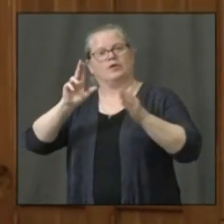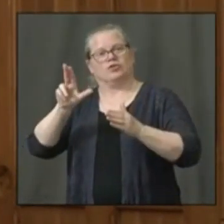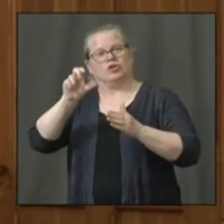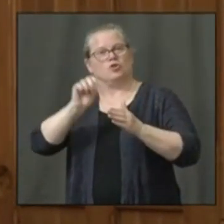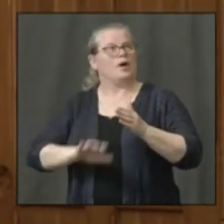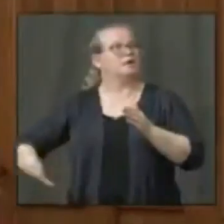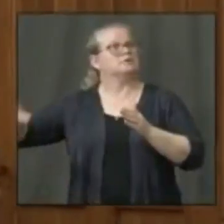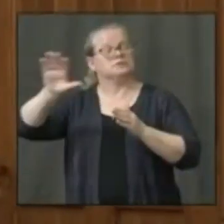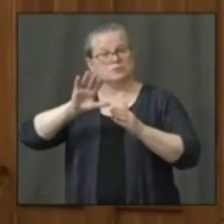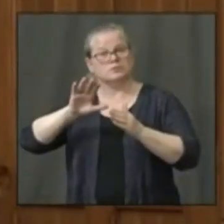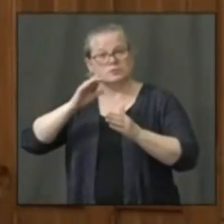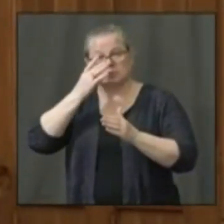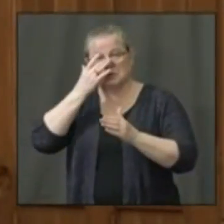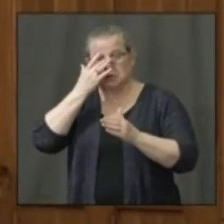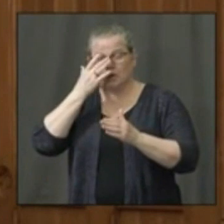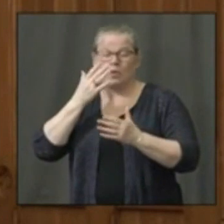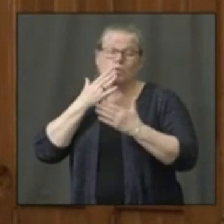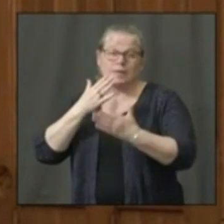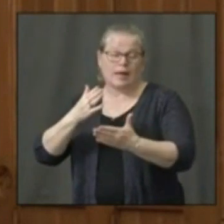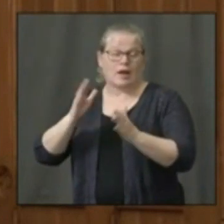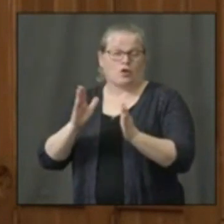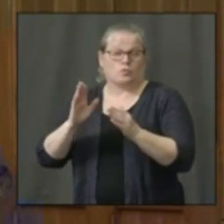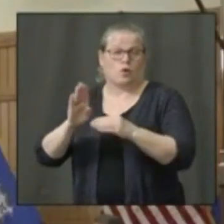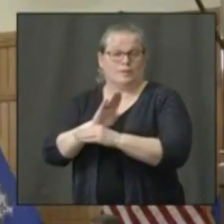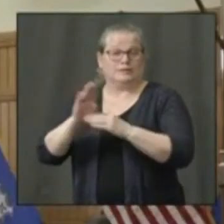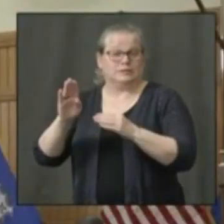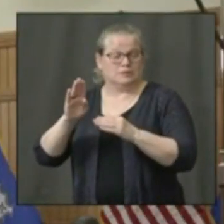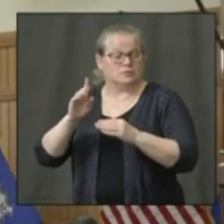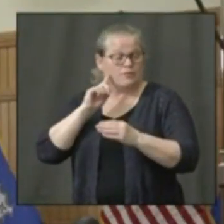relative to the size of our small business space.